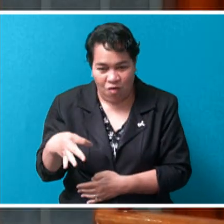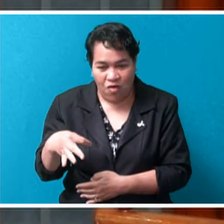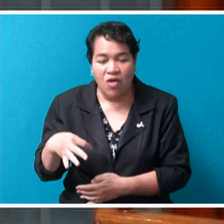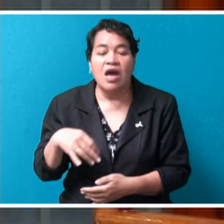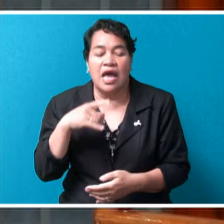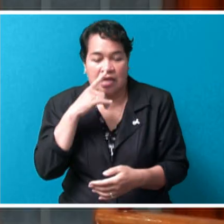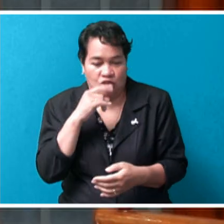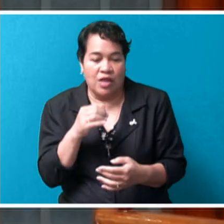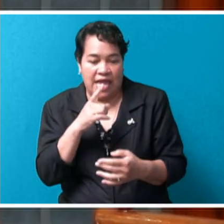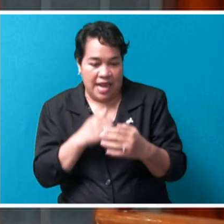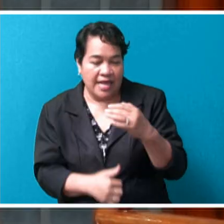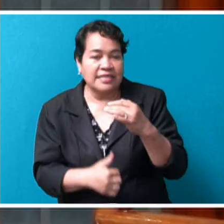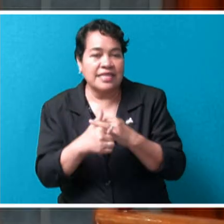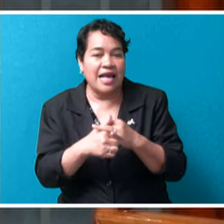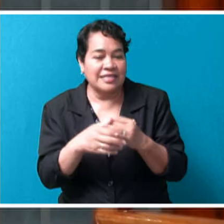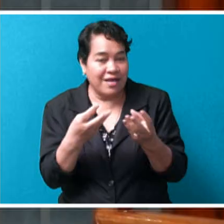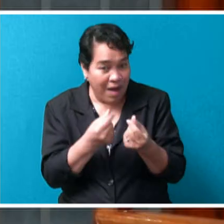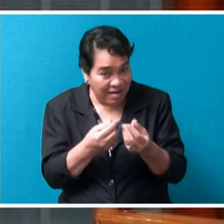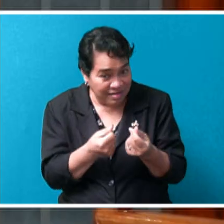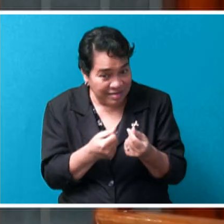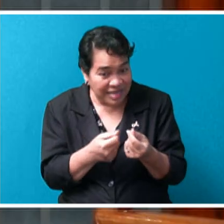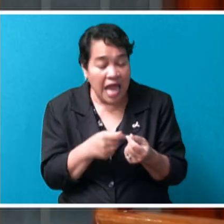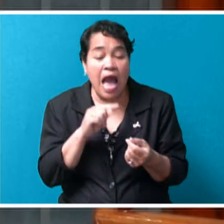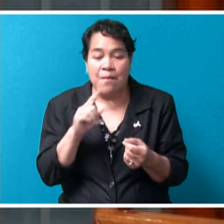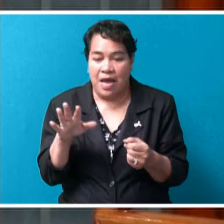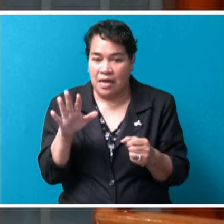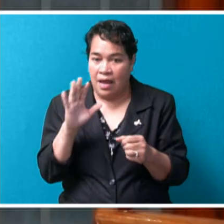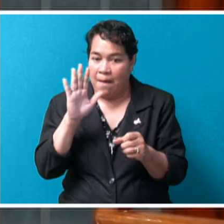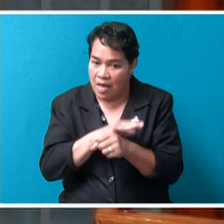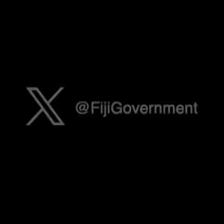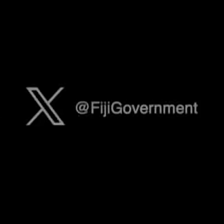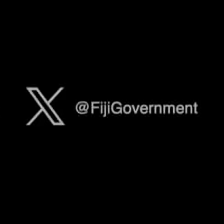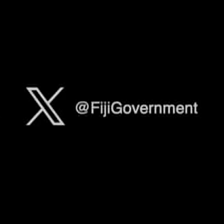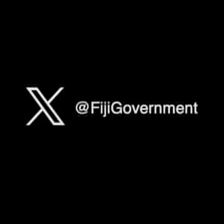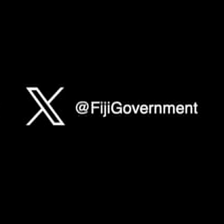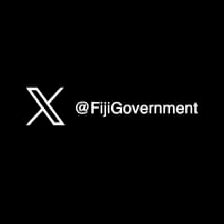to access equity whilst ensuring proper due diligence is maintained.